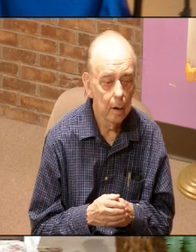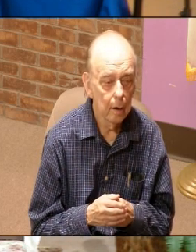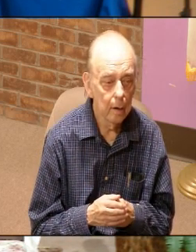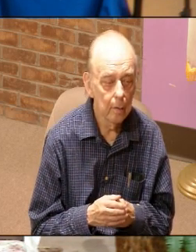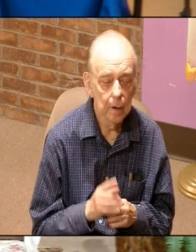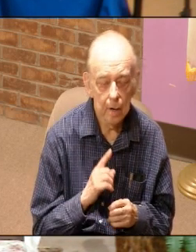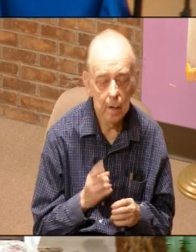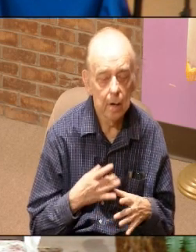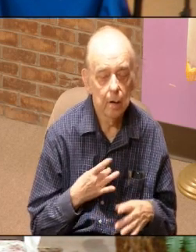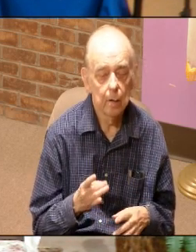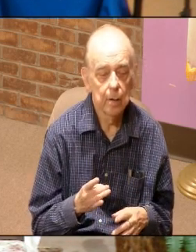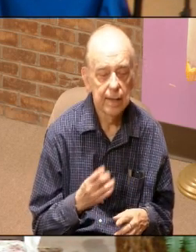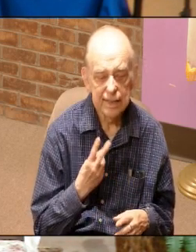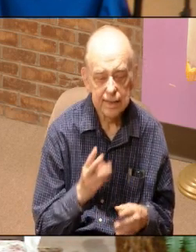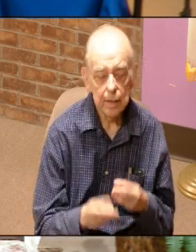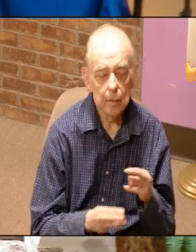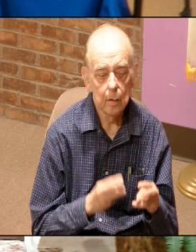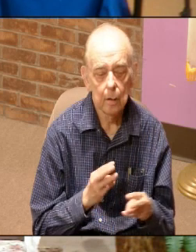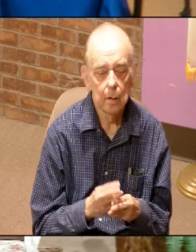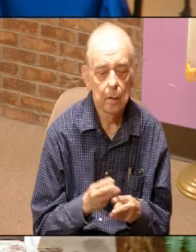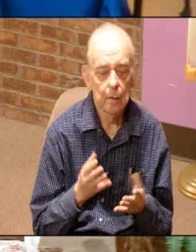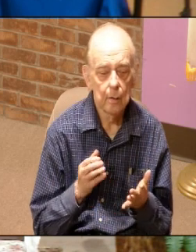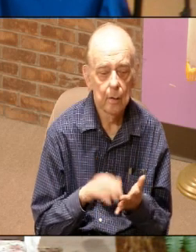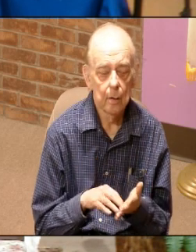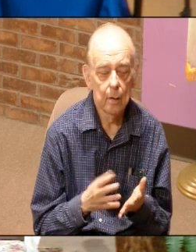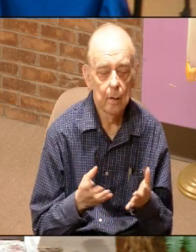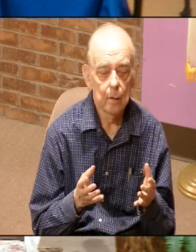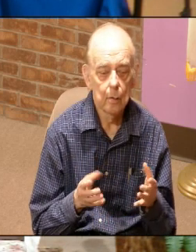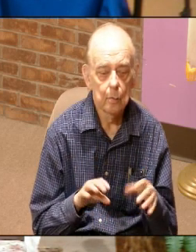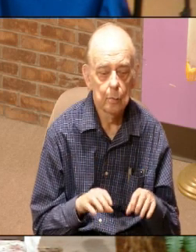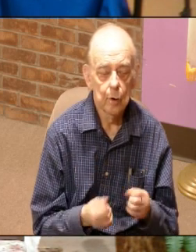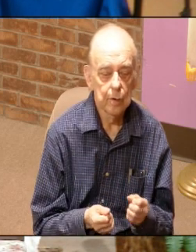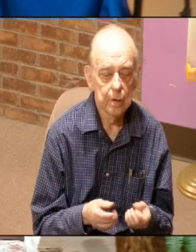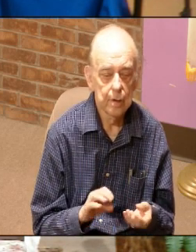I would really like to see the world that is broken, fixed.